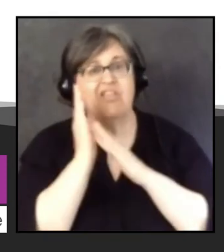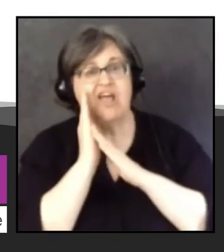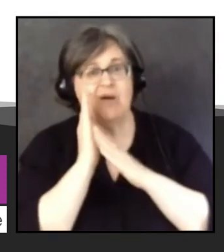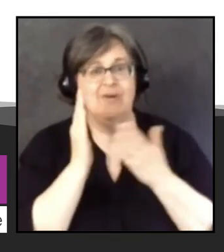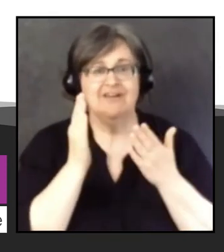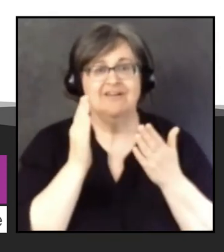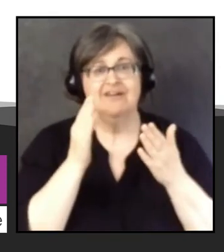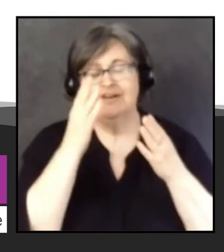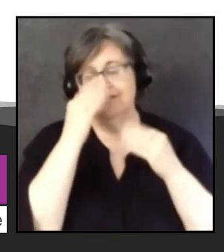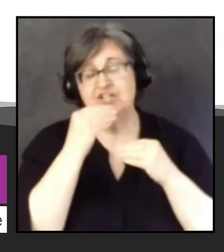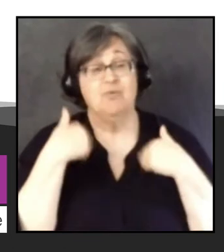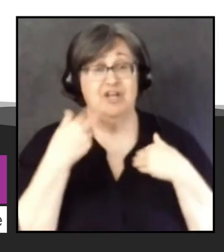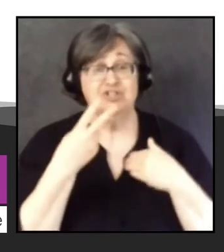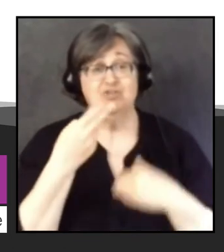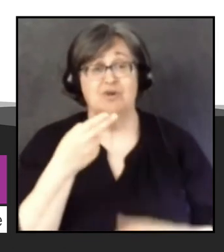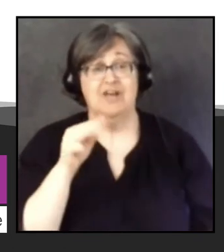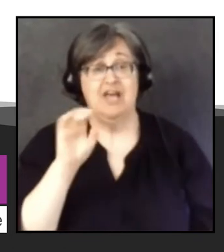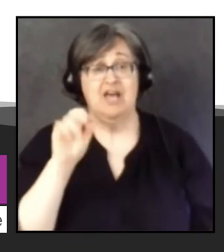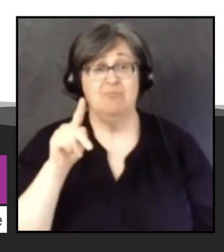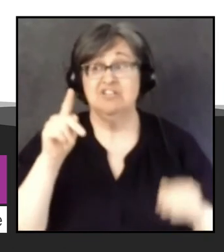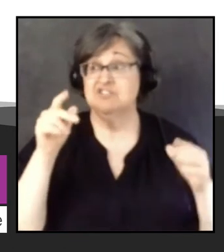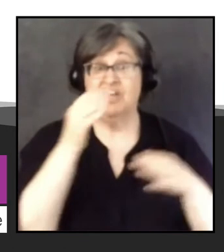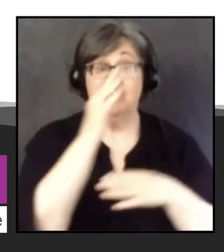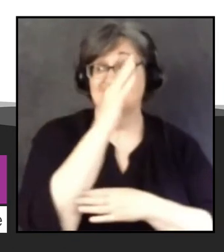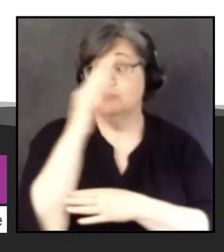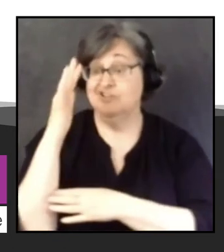hammocks prepared for people. Next slide.